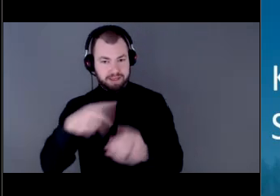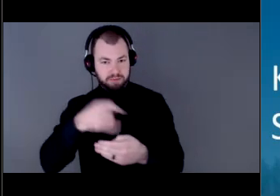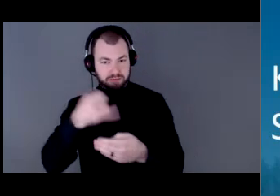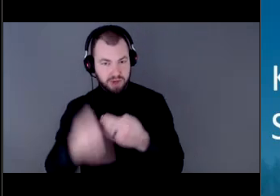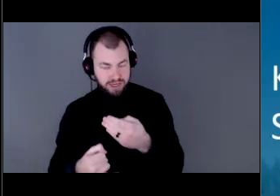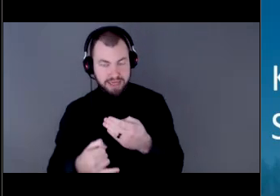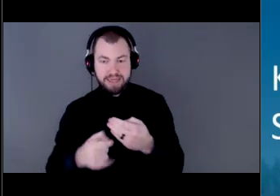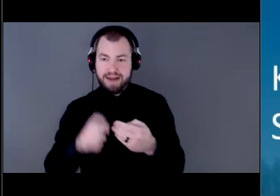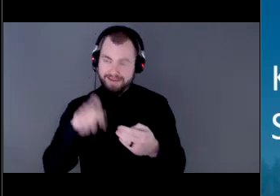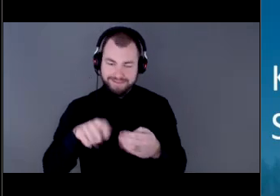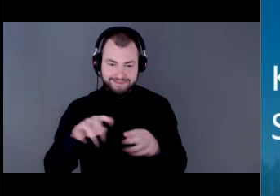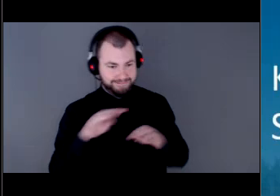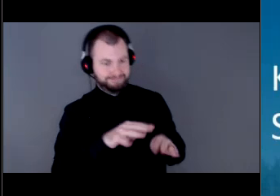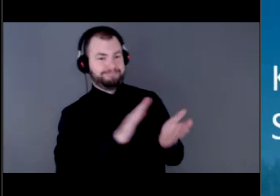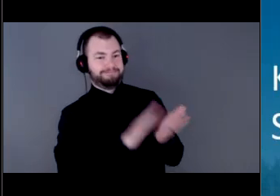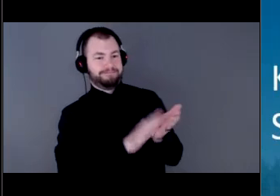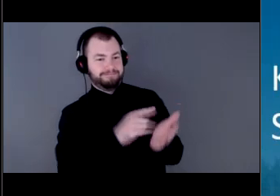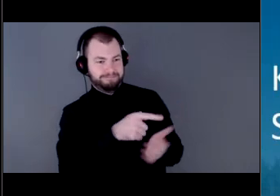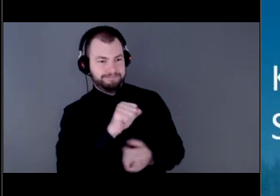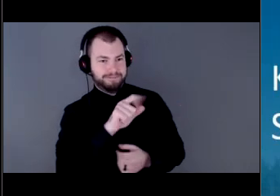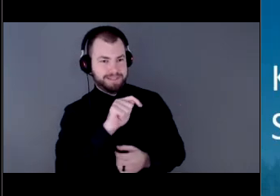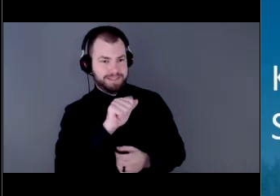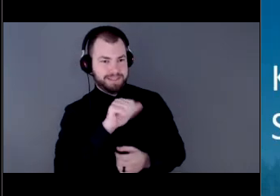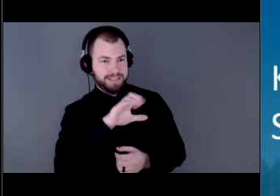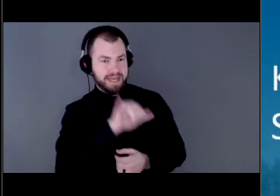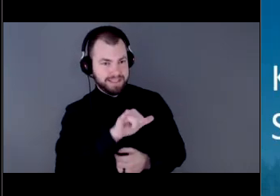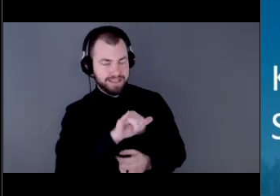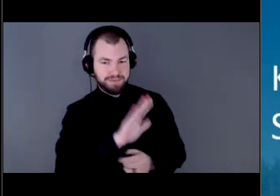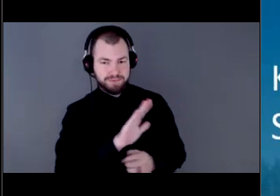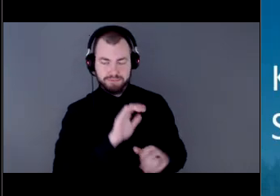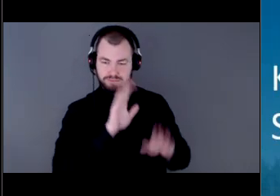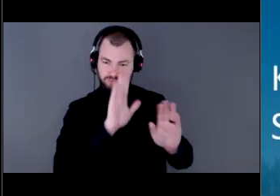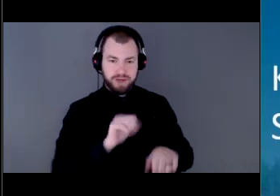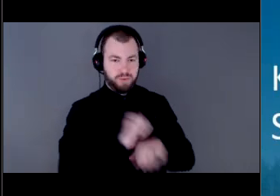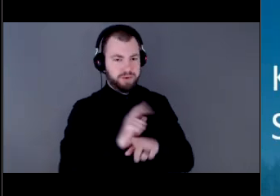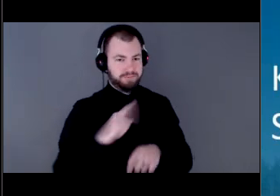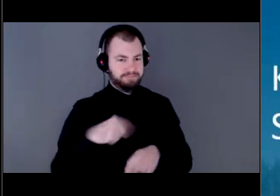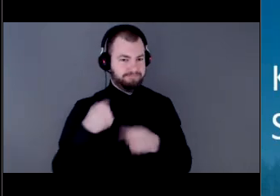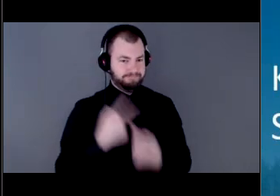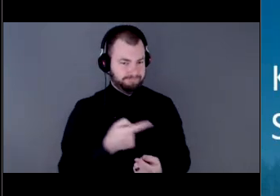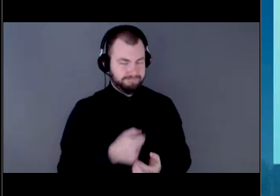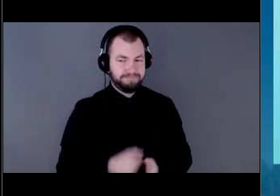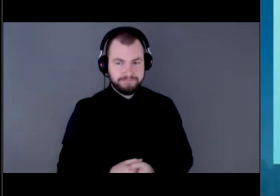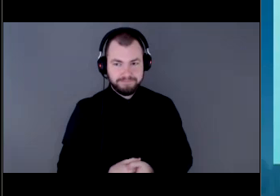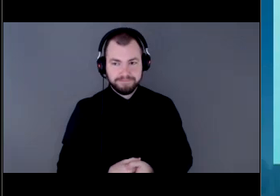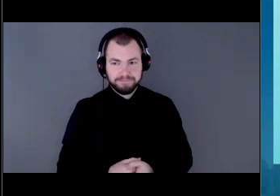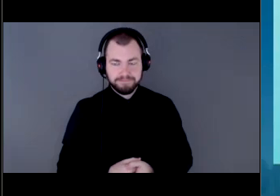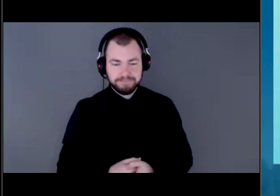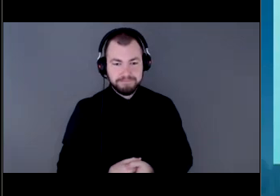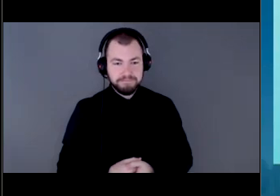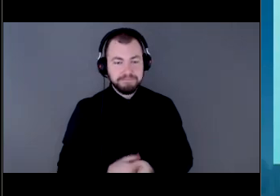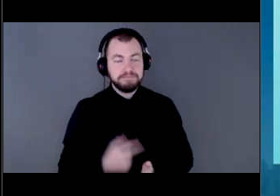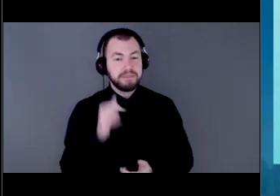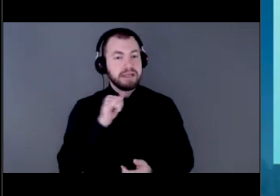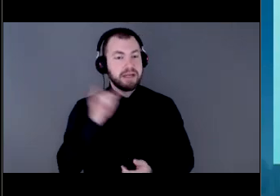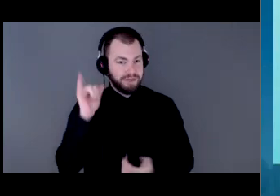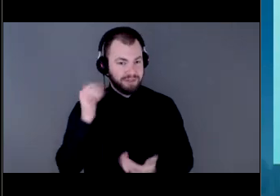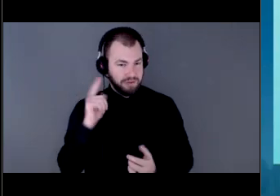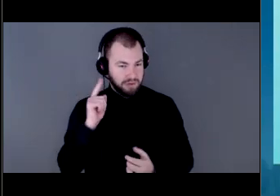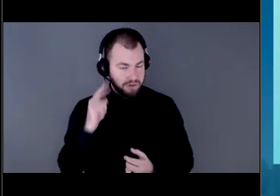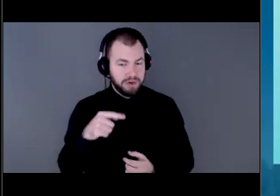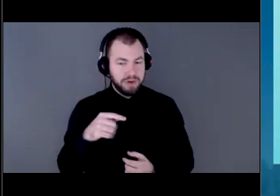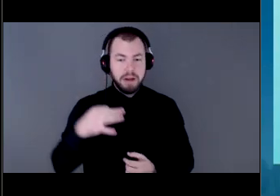give out a shout out to Stacy and all her great work. As you heard yesterday, Maine Sea Grant, we have